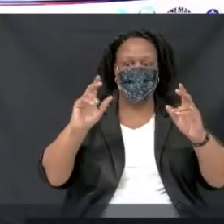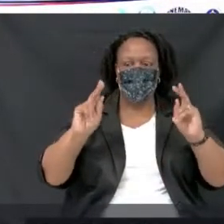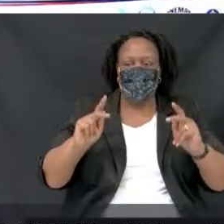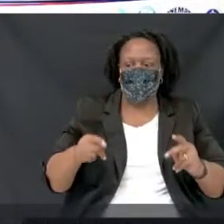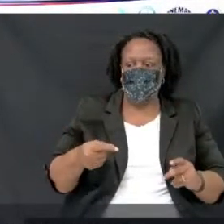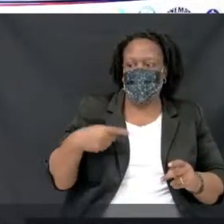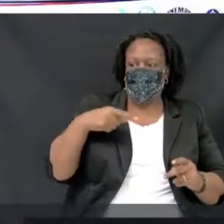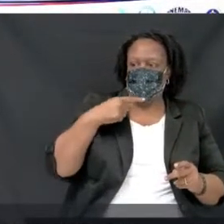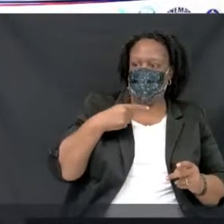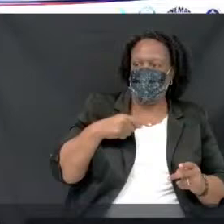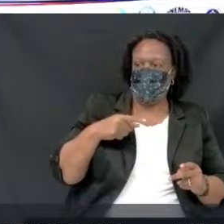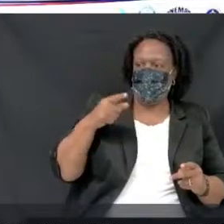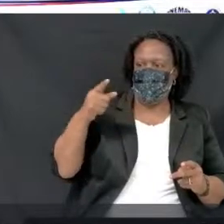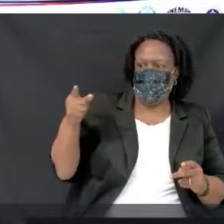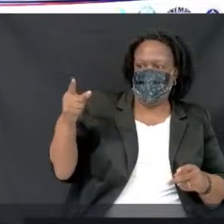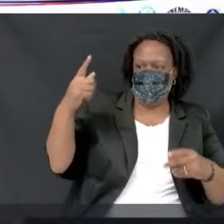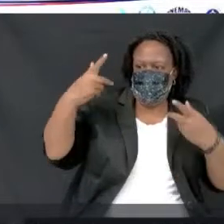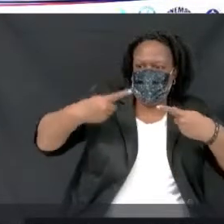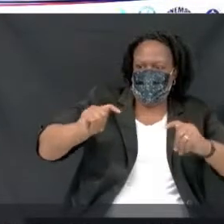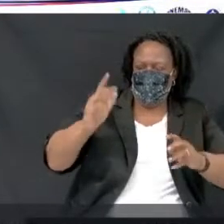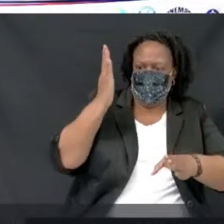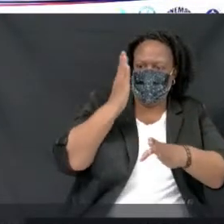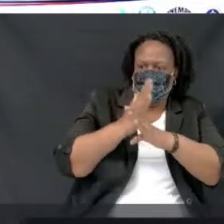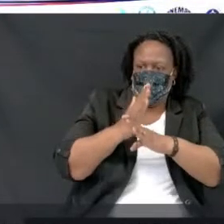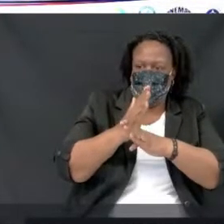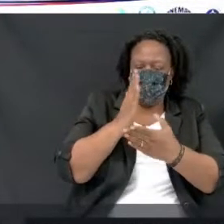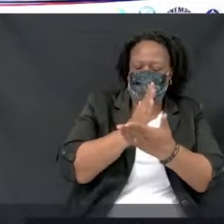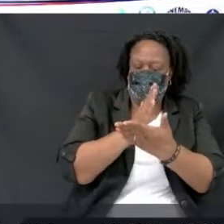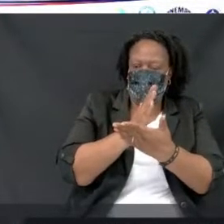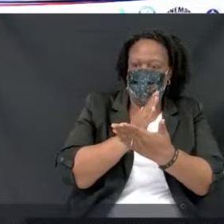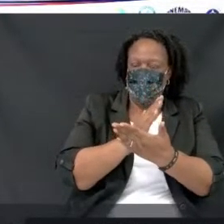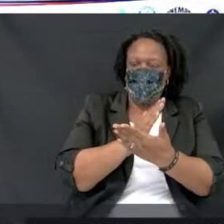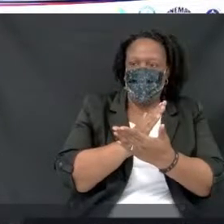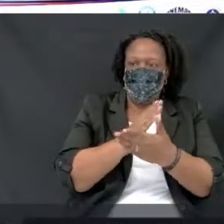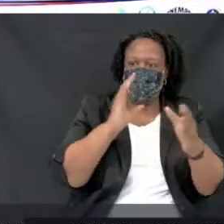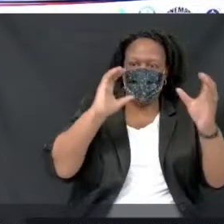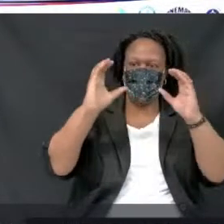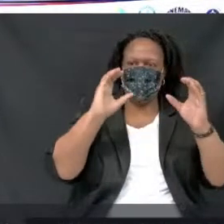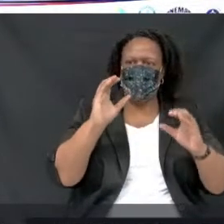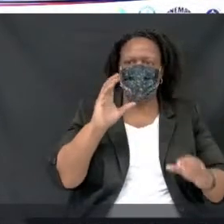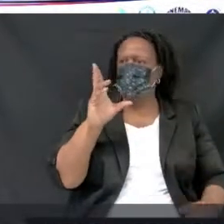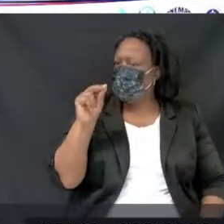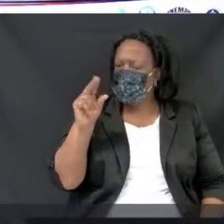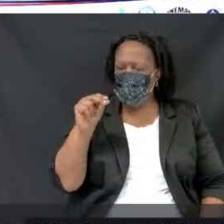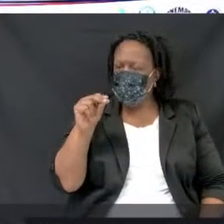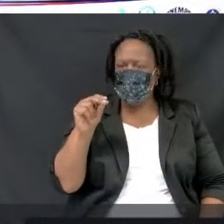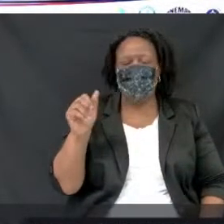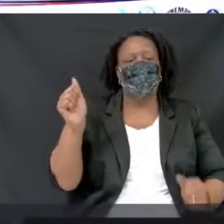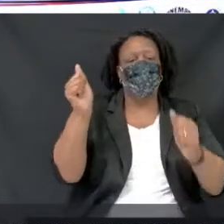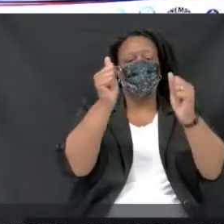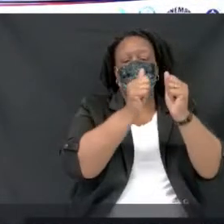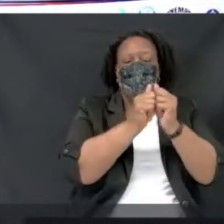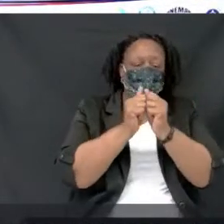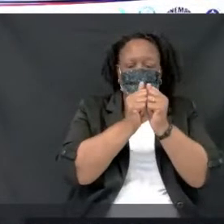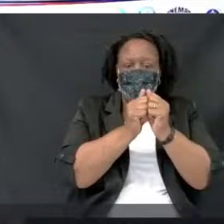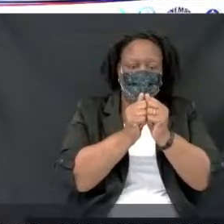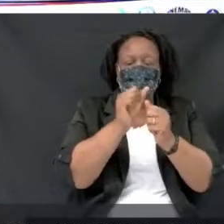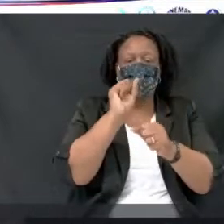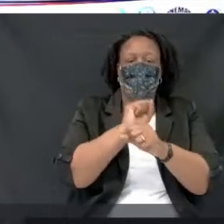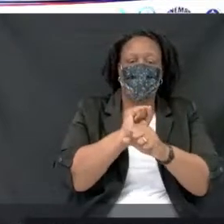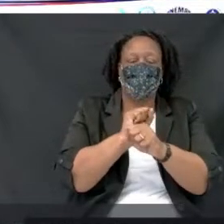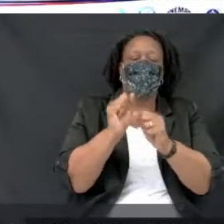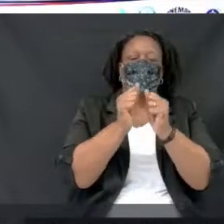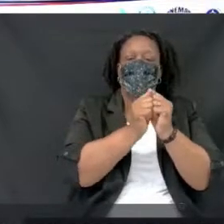is no impediment. There is a balance of economic activity and the safety